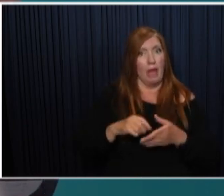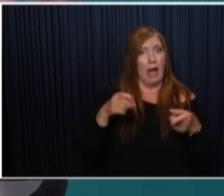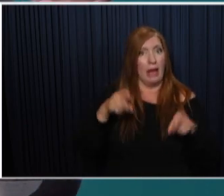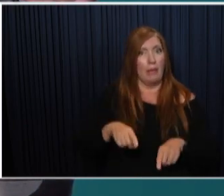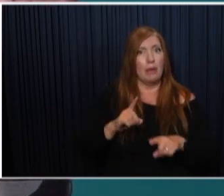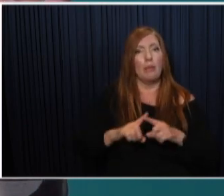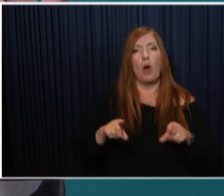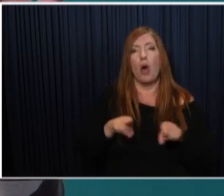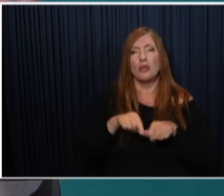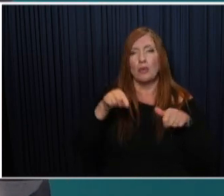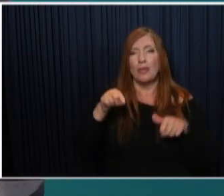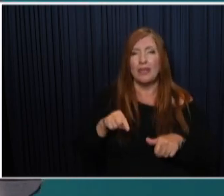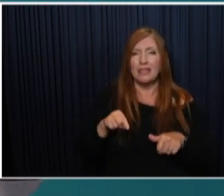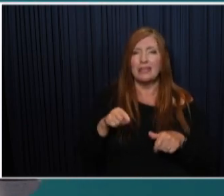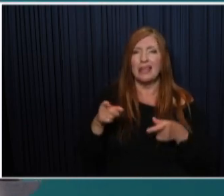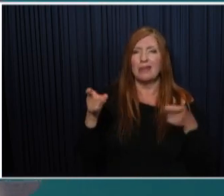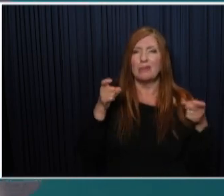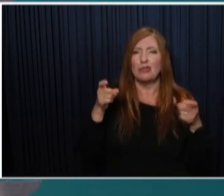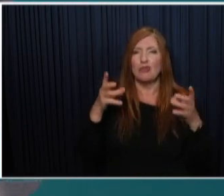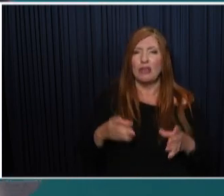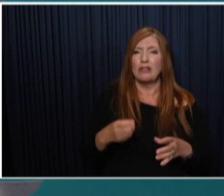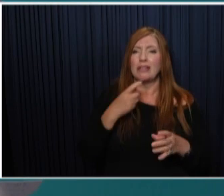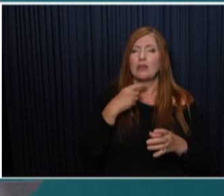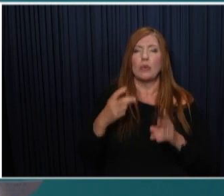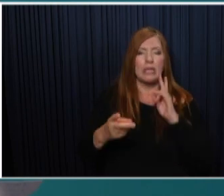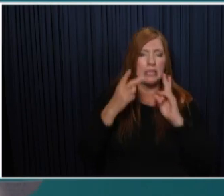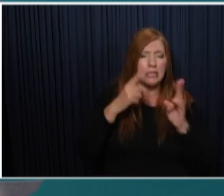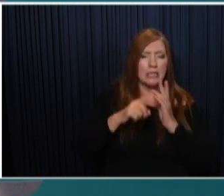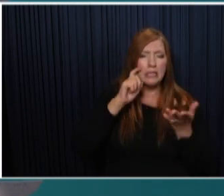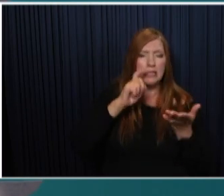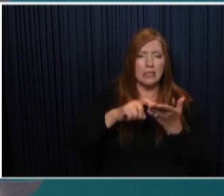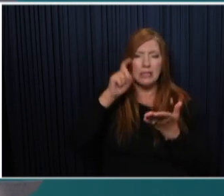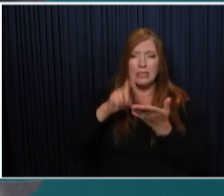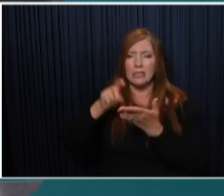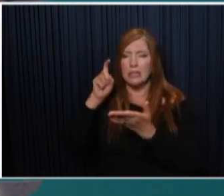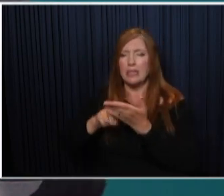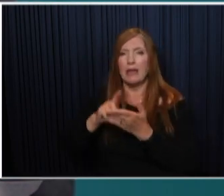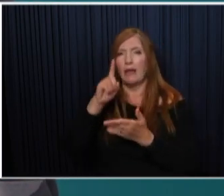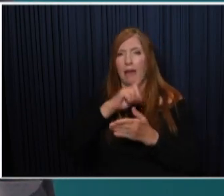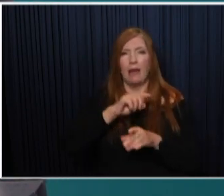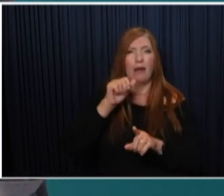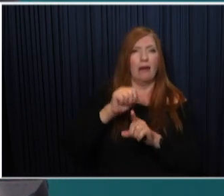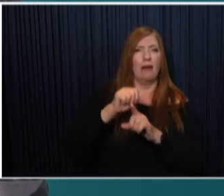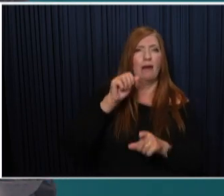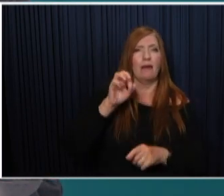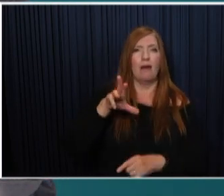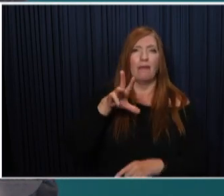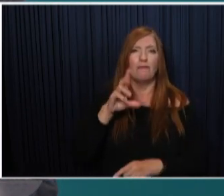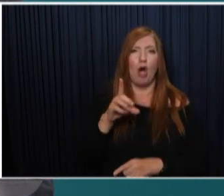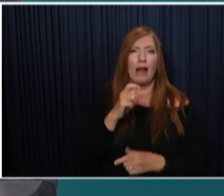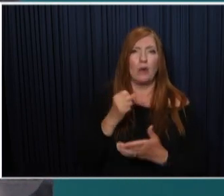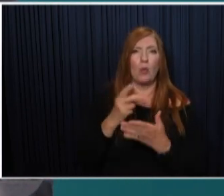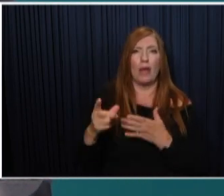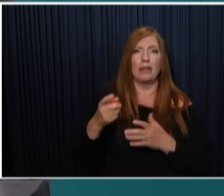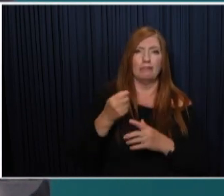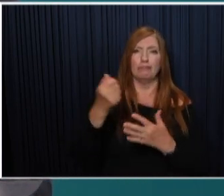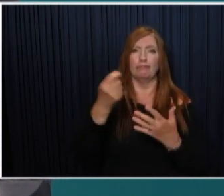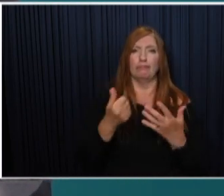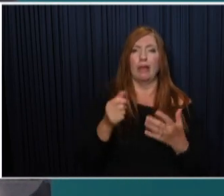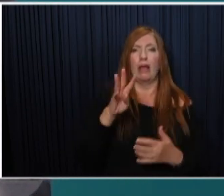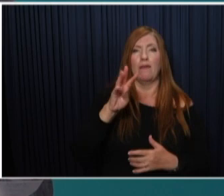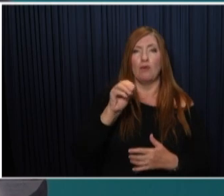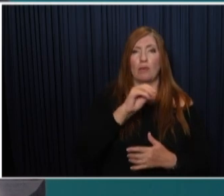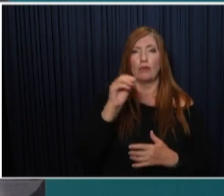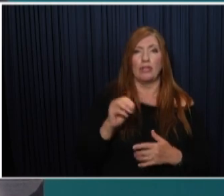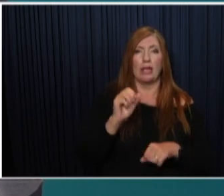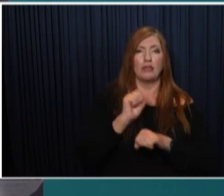this administration has done is said, hey, we see all this fraud and waste, so we're going to eliminate 40% of the jobs when all they needed to do was take a